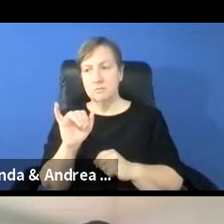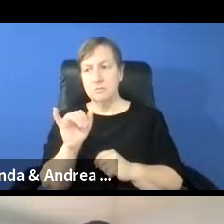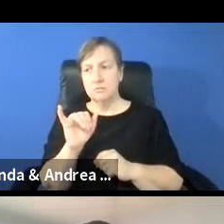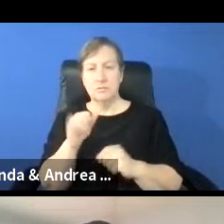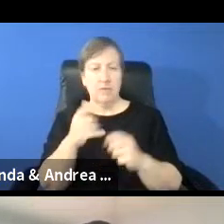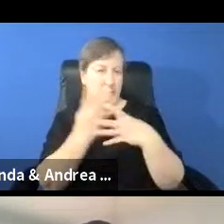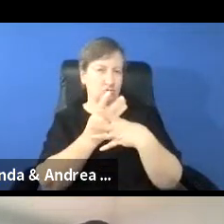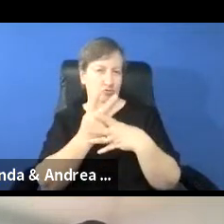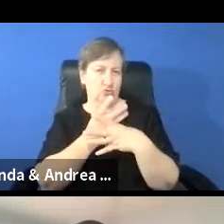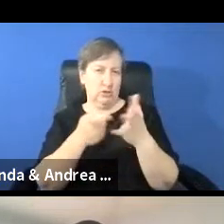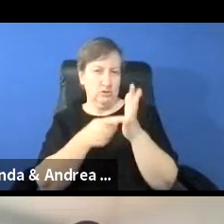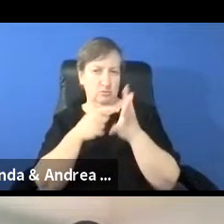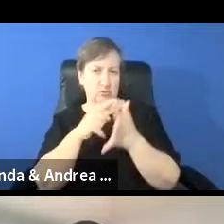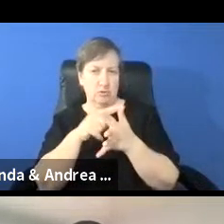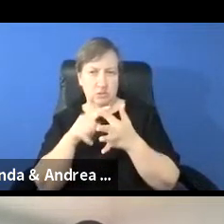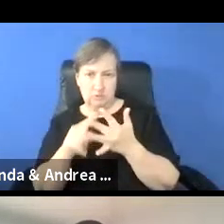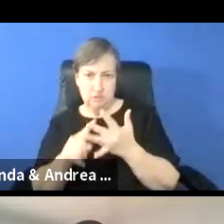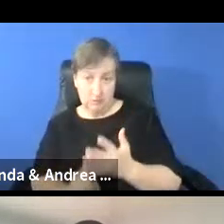screening criteria.